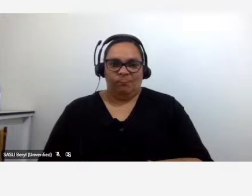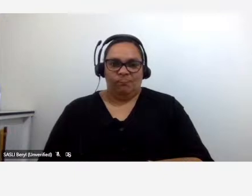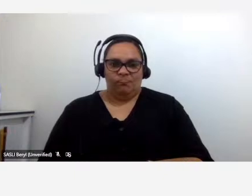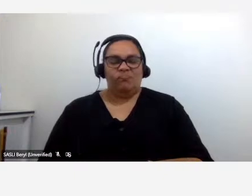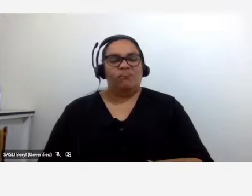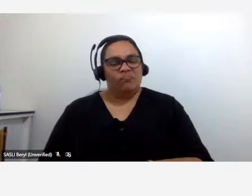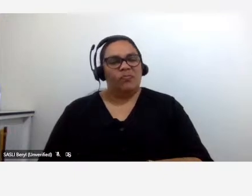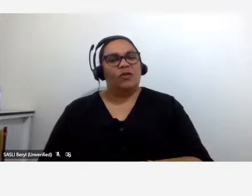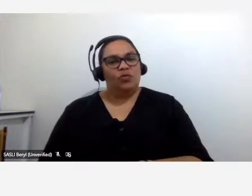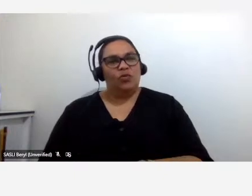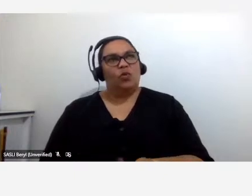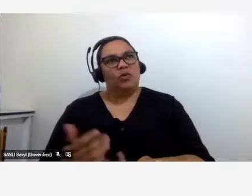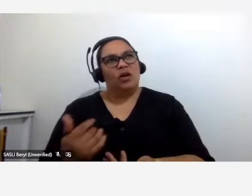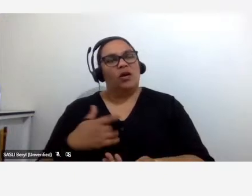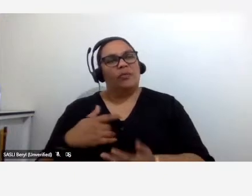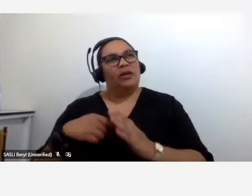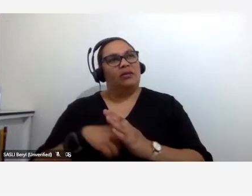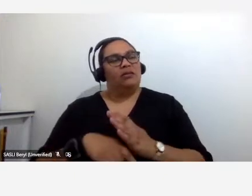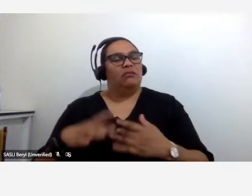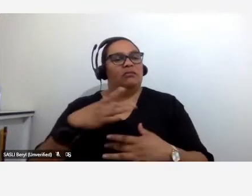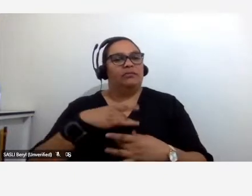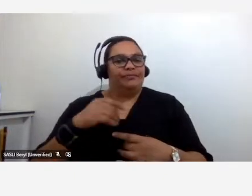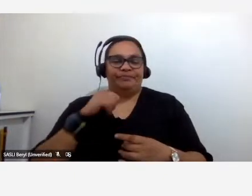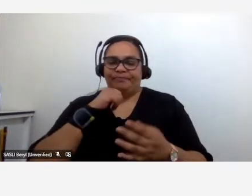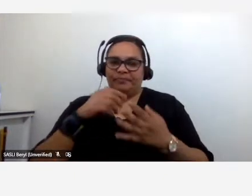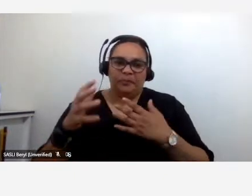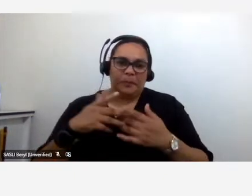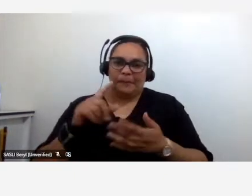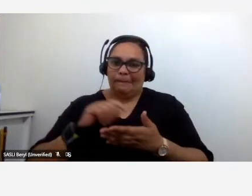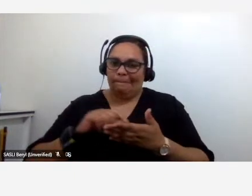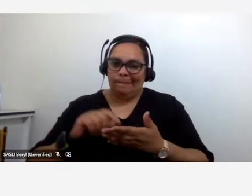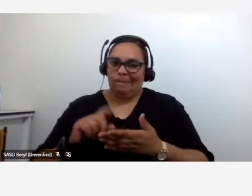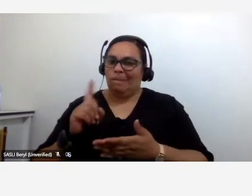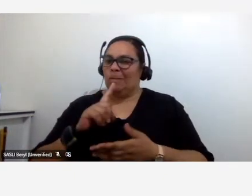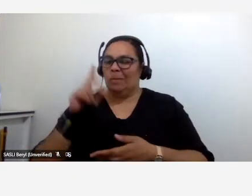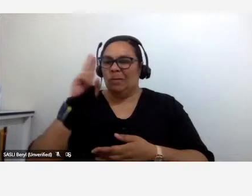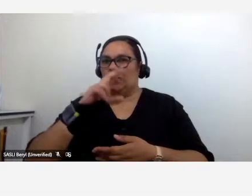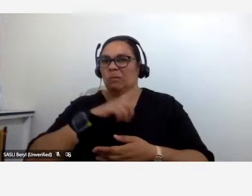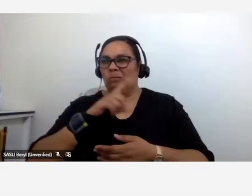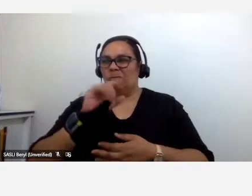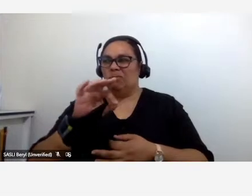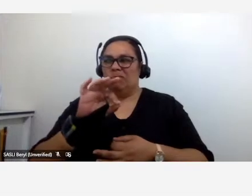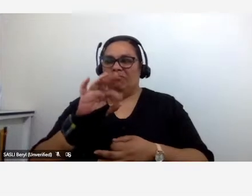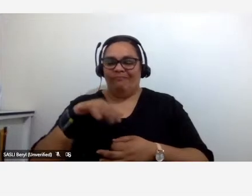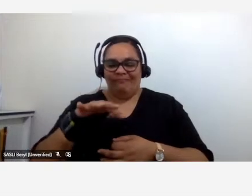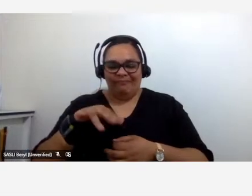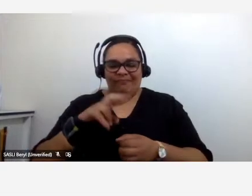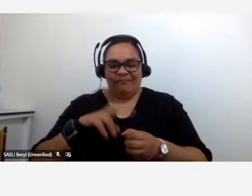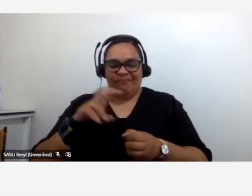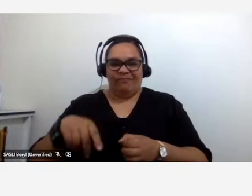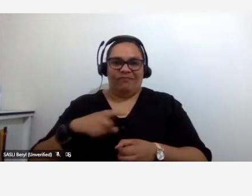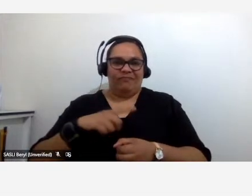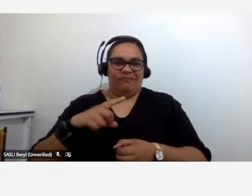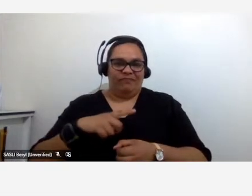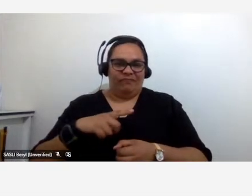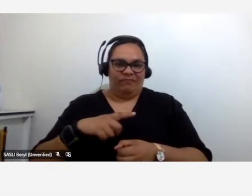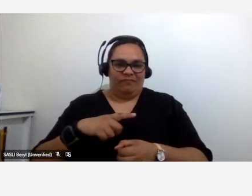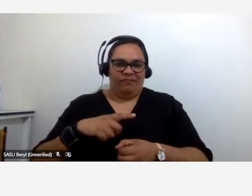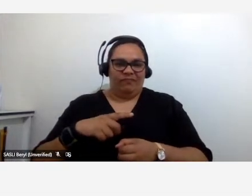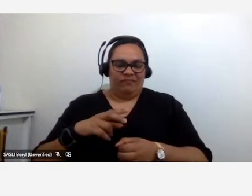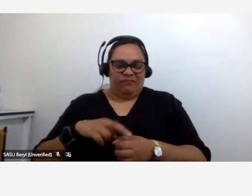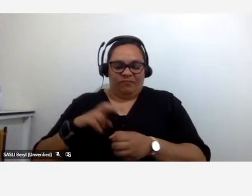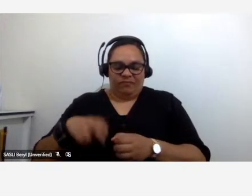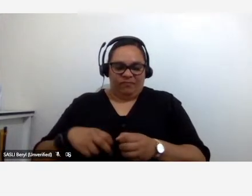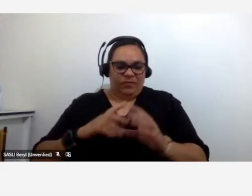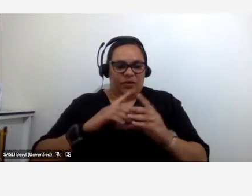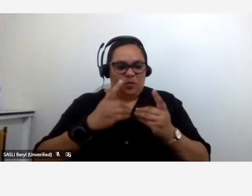So one is deeply interested beyond what is being written. What could have been the reason for this 15 to leave the department